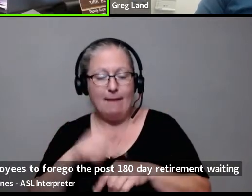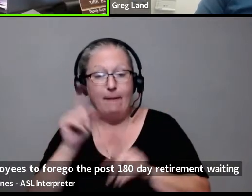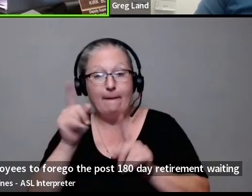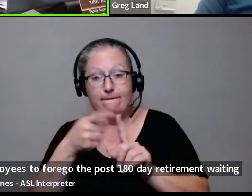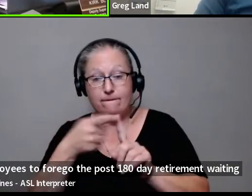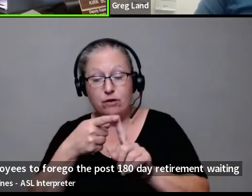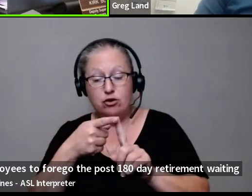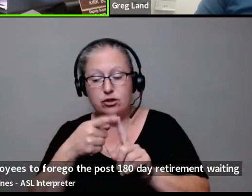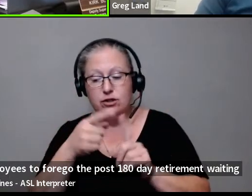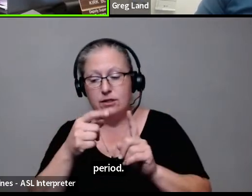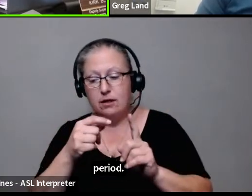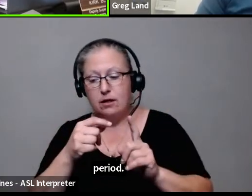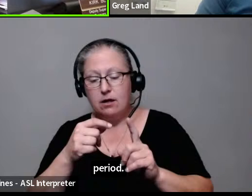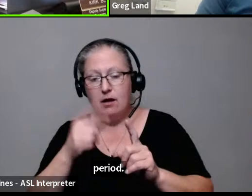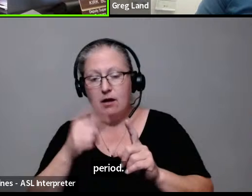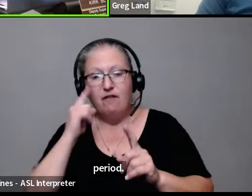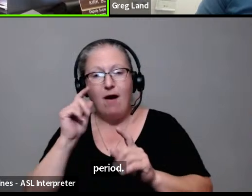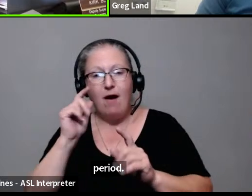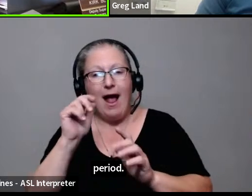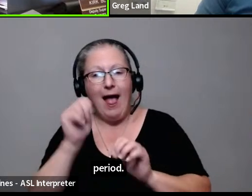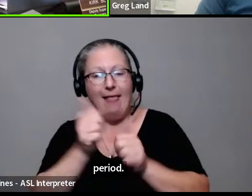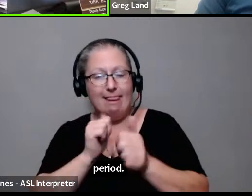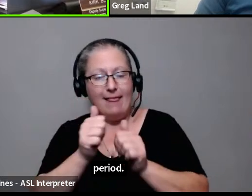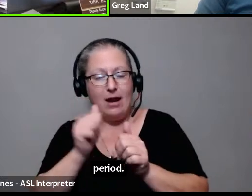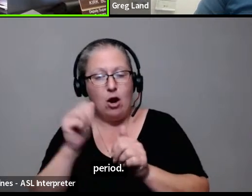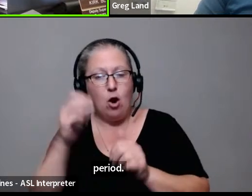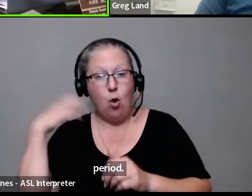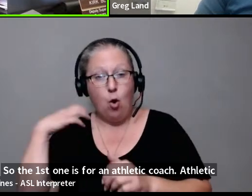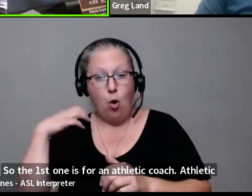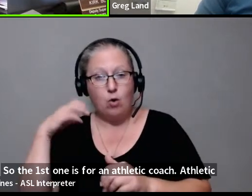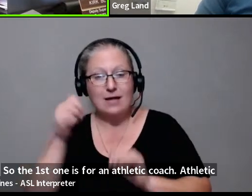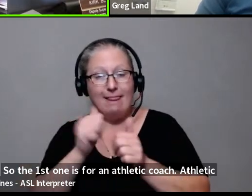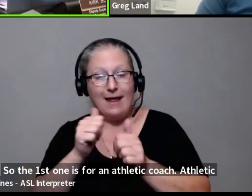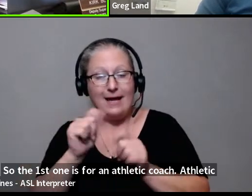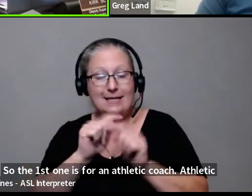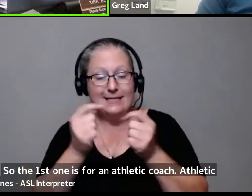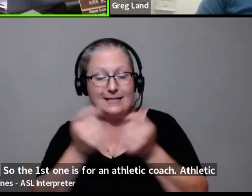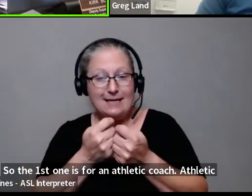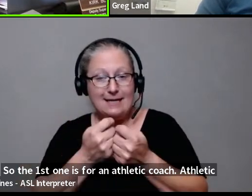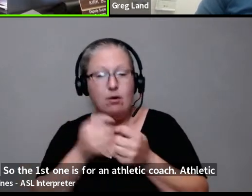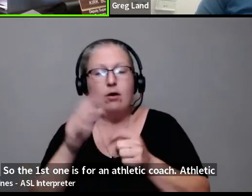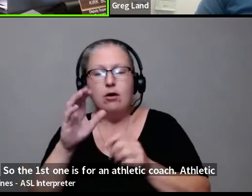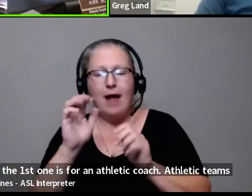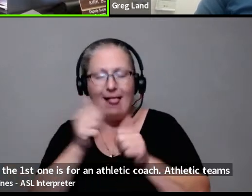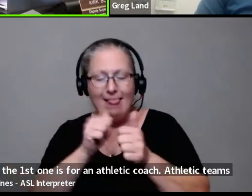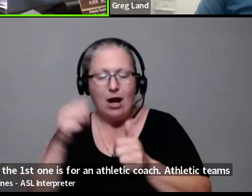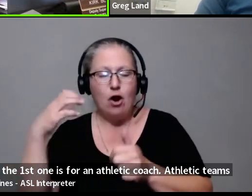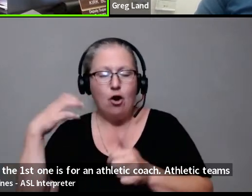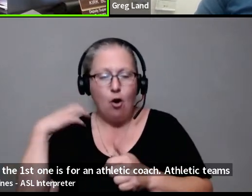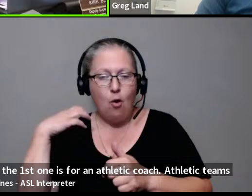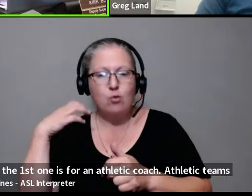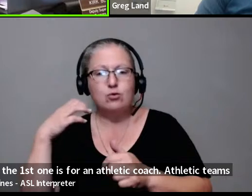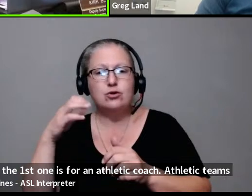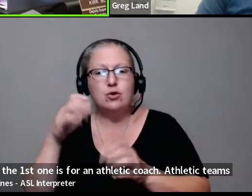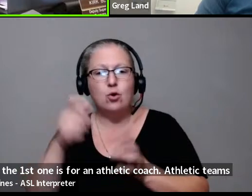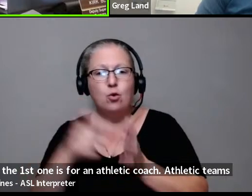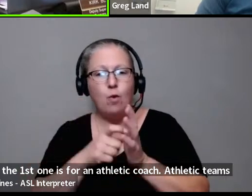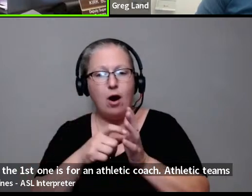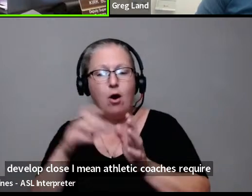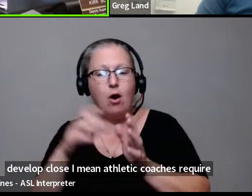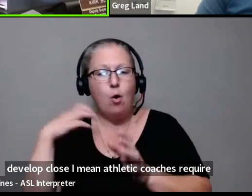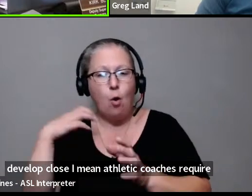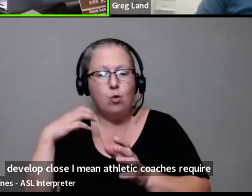is for an athletic coach. Athletic teams develop athletic coaches develop coach relationships